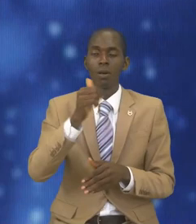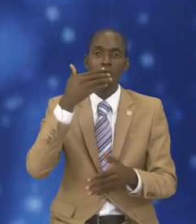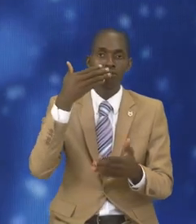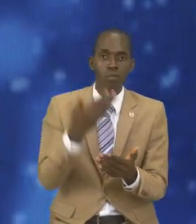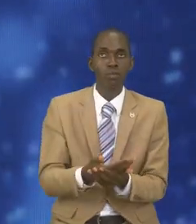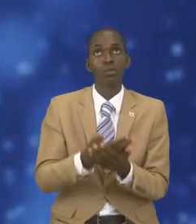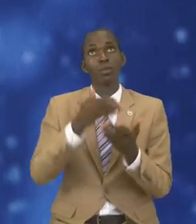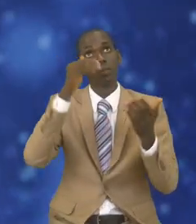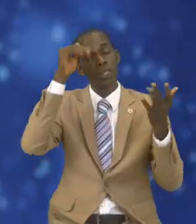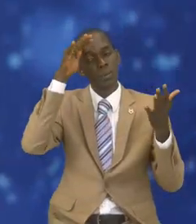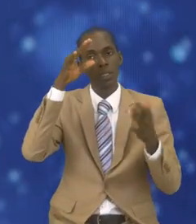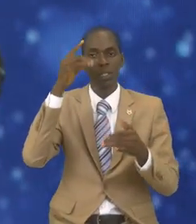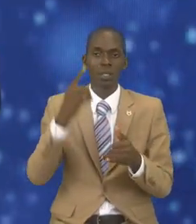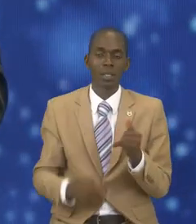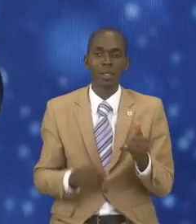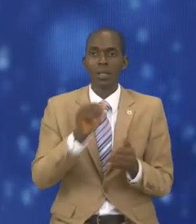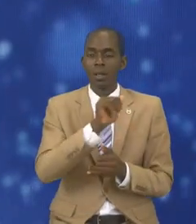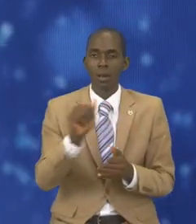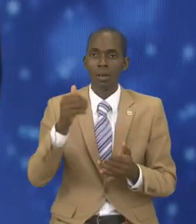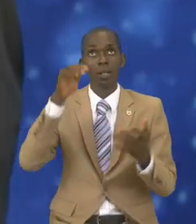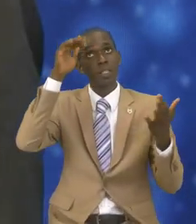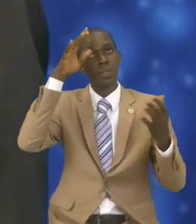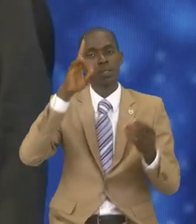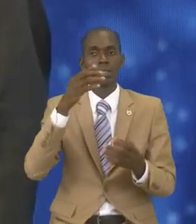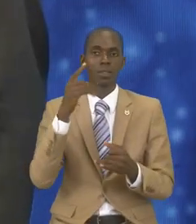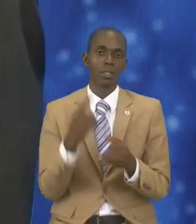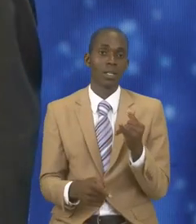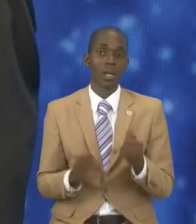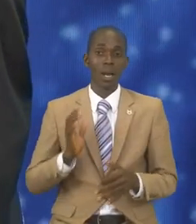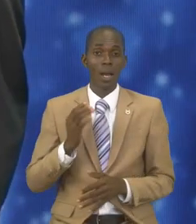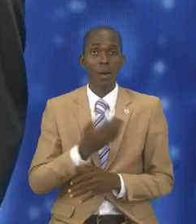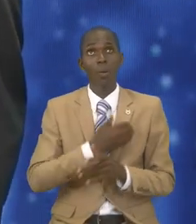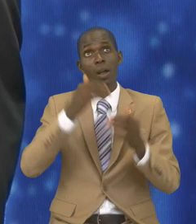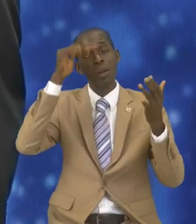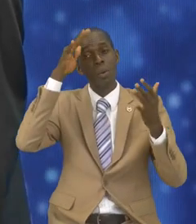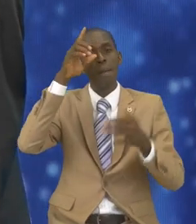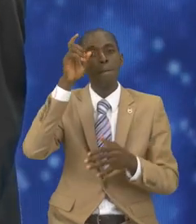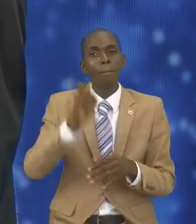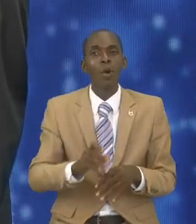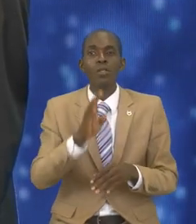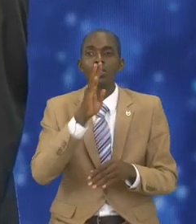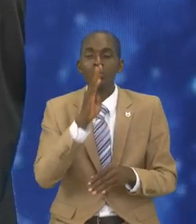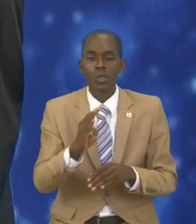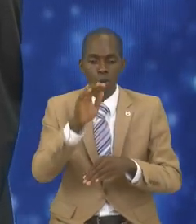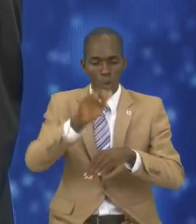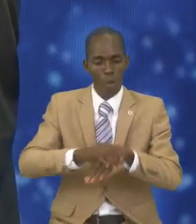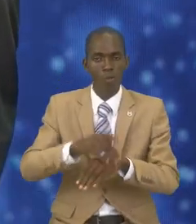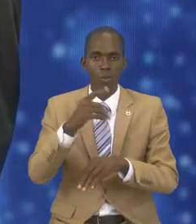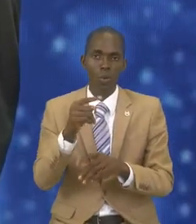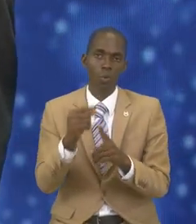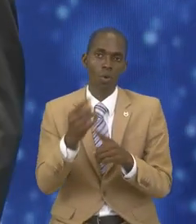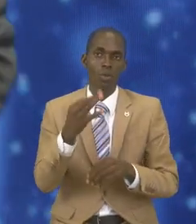expected end. Expected end. Our expectation must be based on the promise of God, on